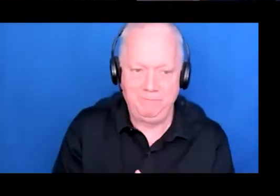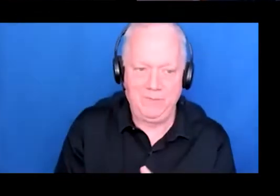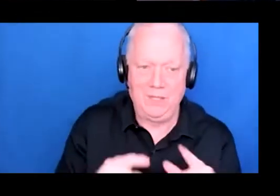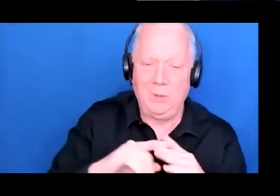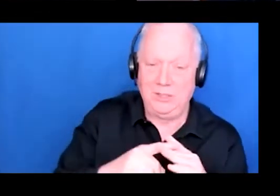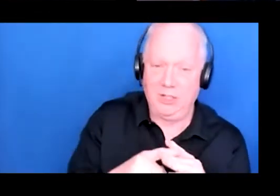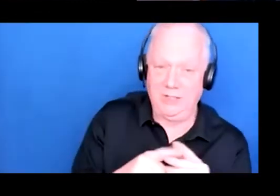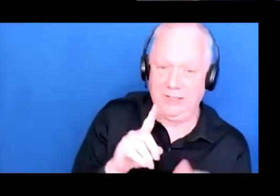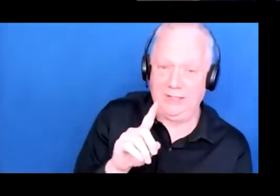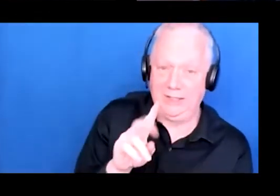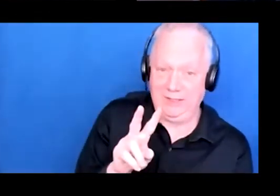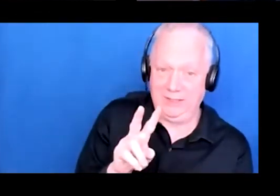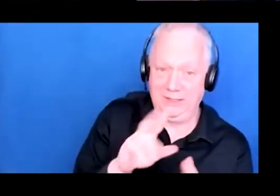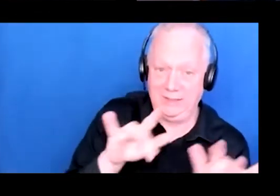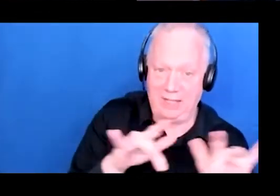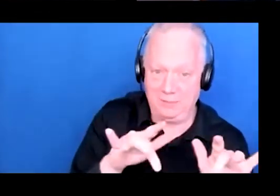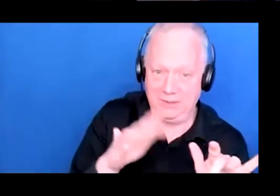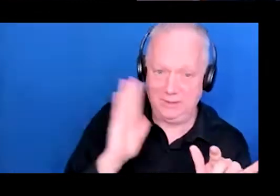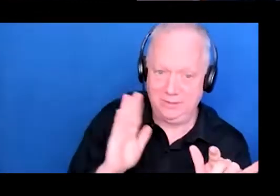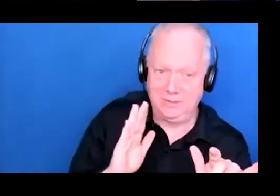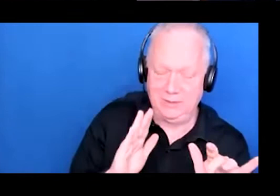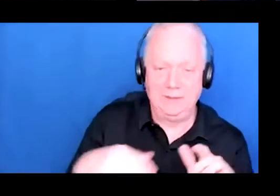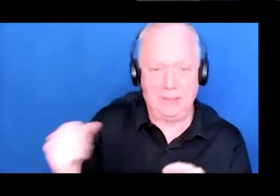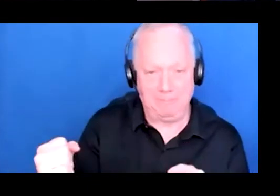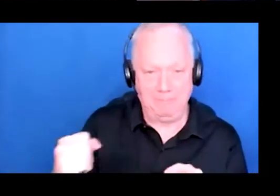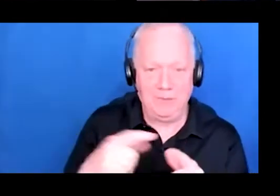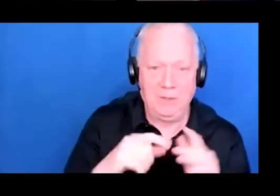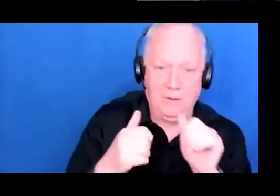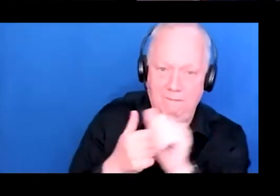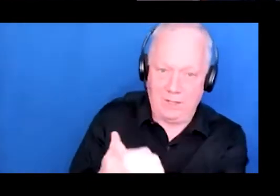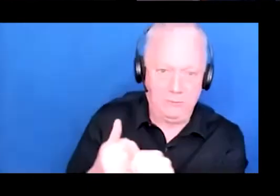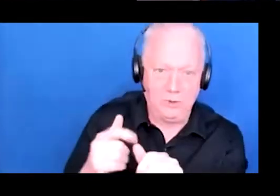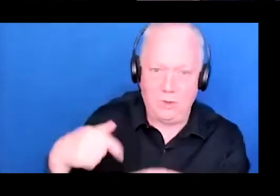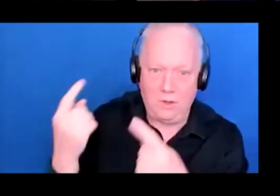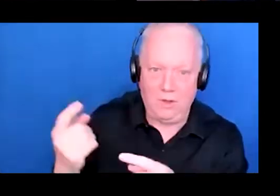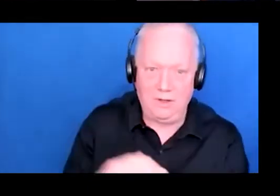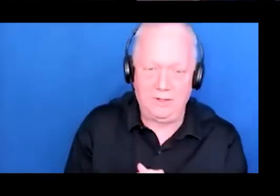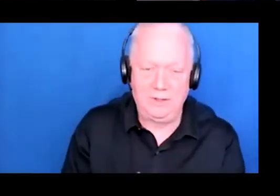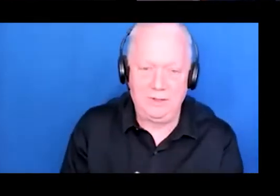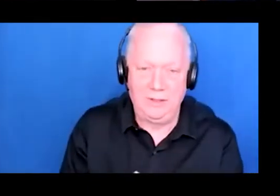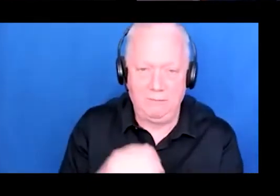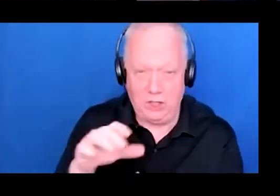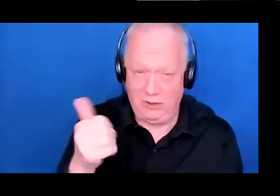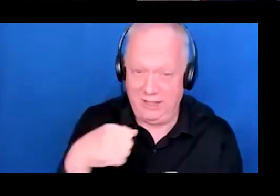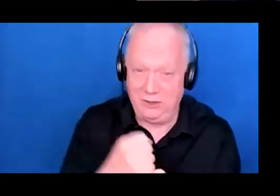DV tapes. We basically, because we followed Bill for so long, for another